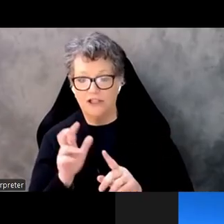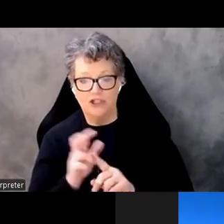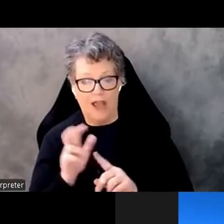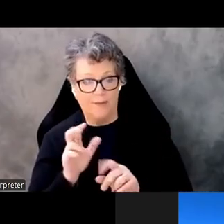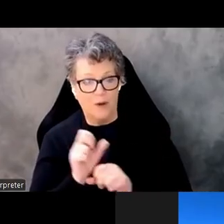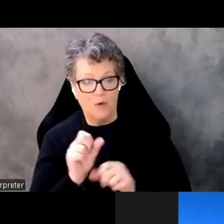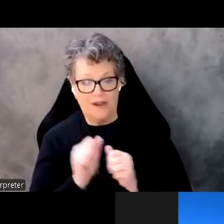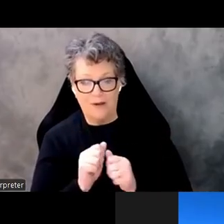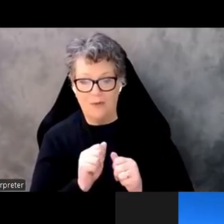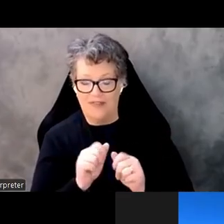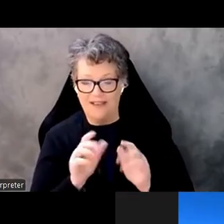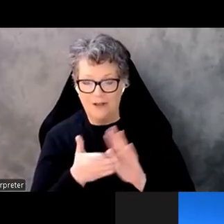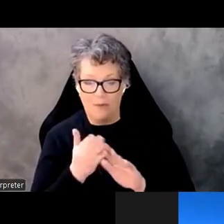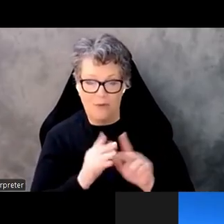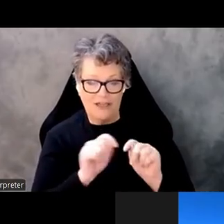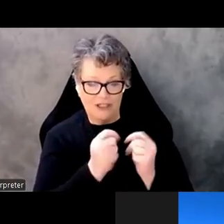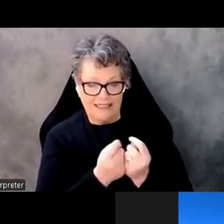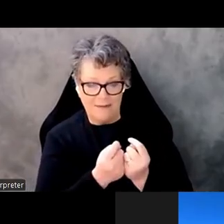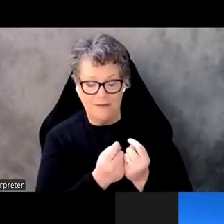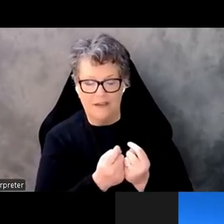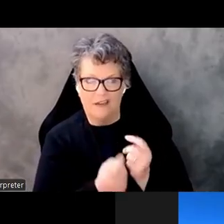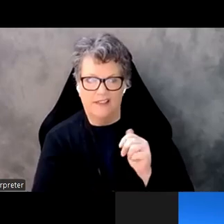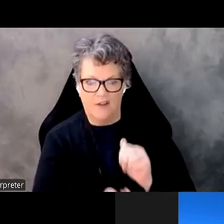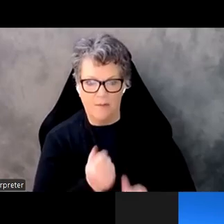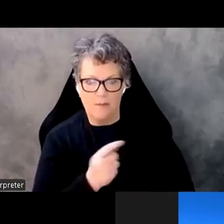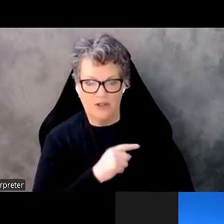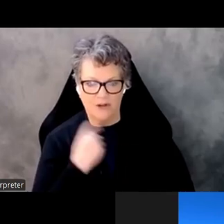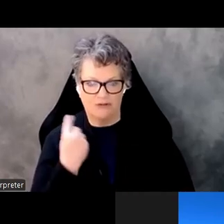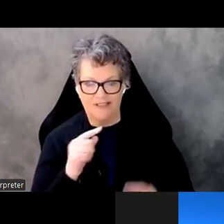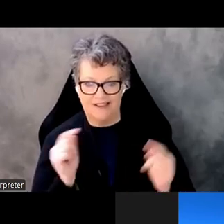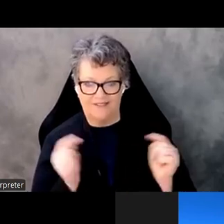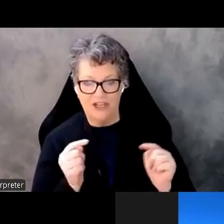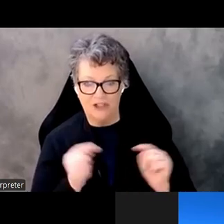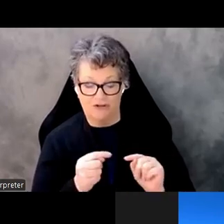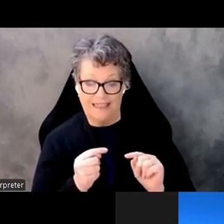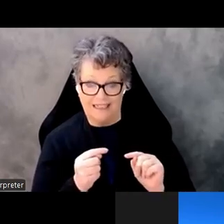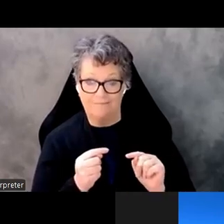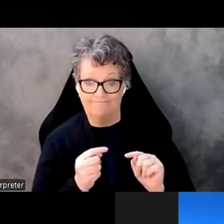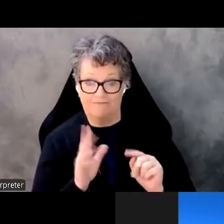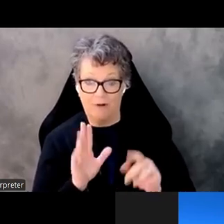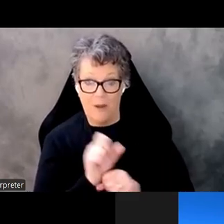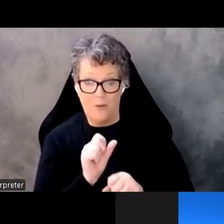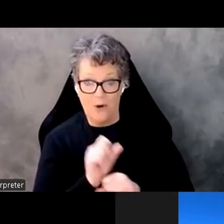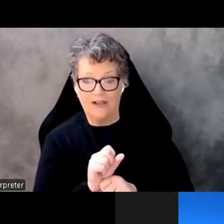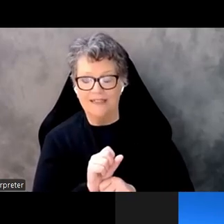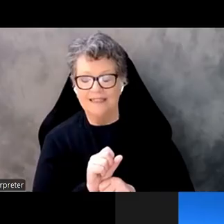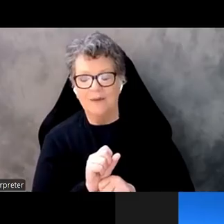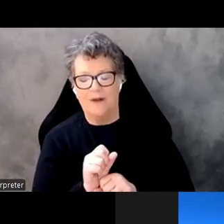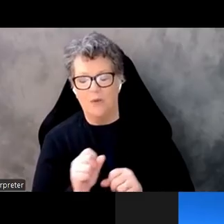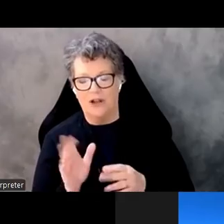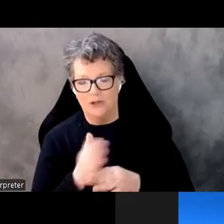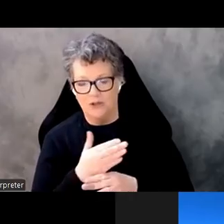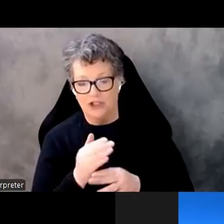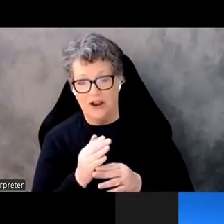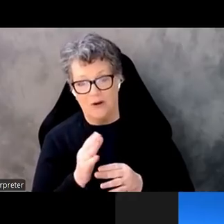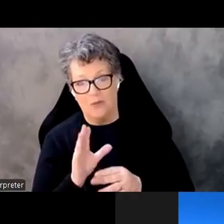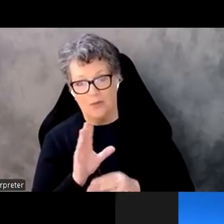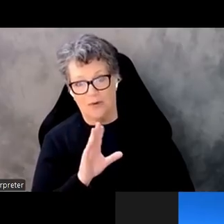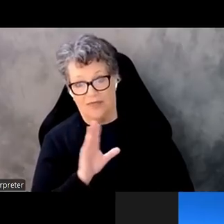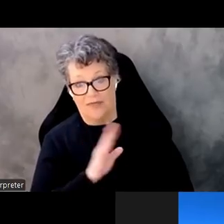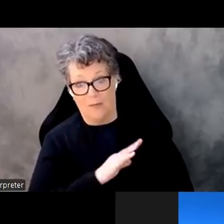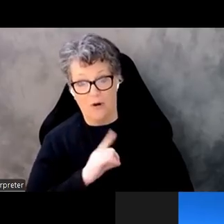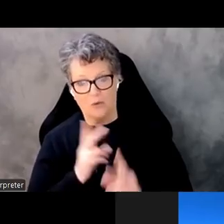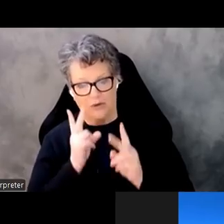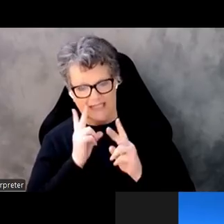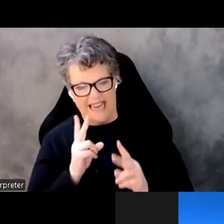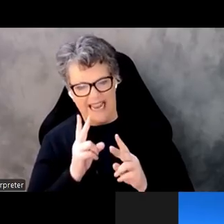with his operations teams. Obviously, they're the most at risk of injury day to day, but I want to share with the board that we're seeing that consistency